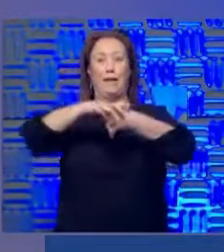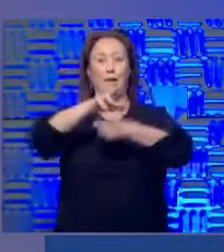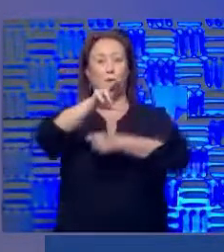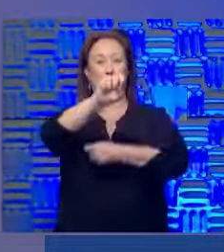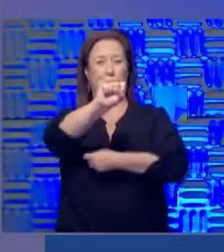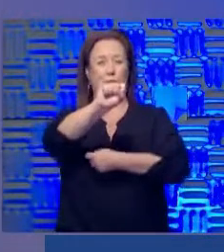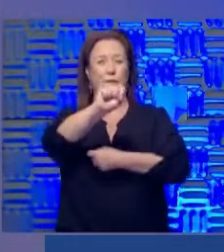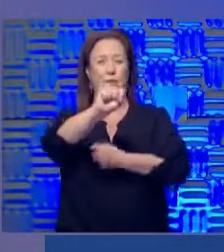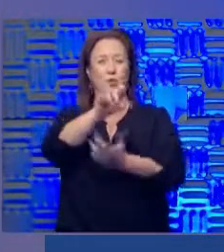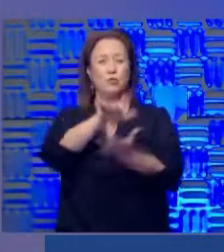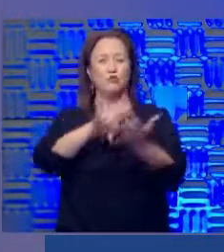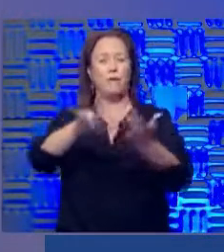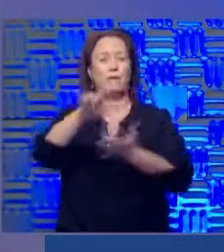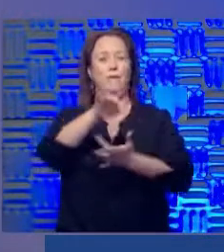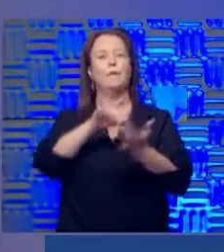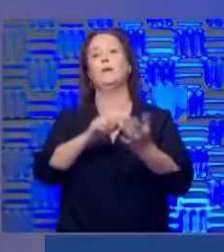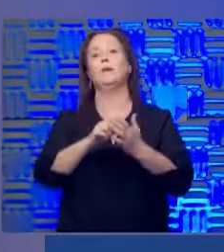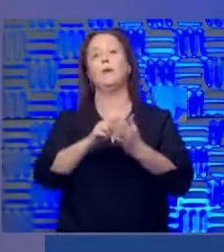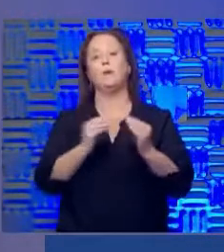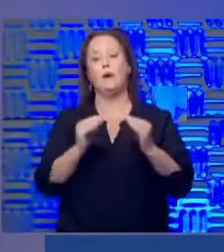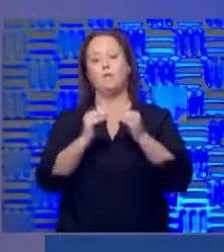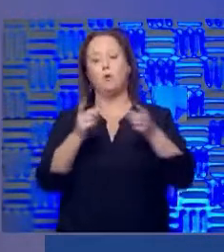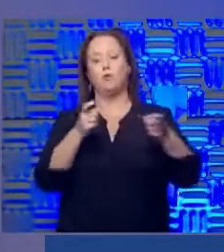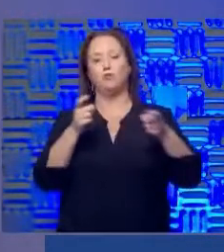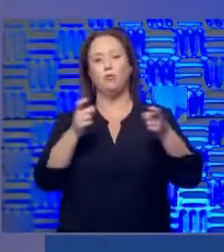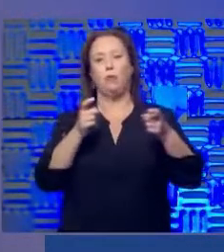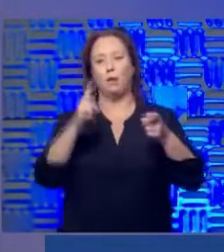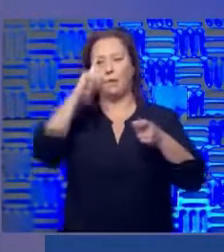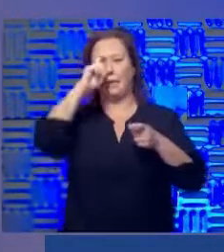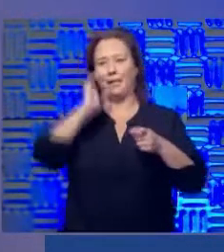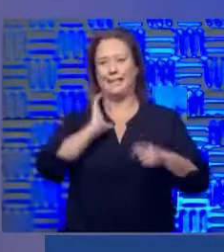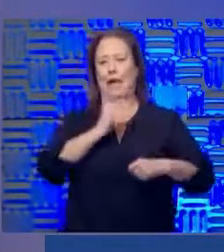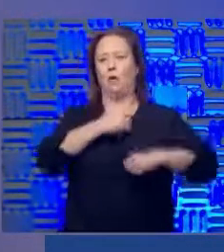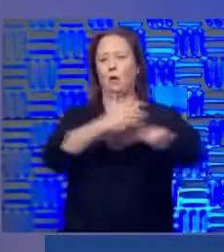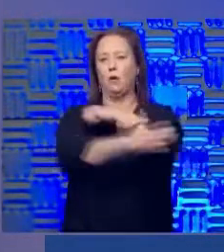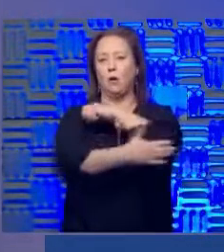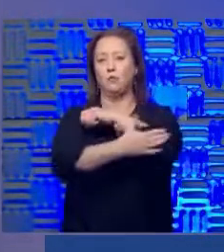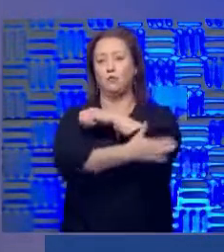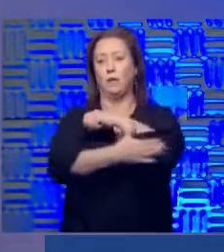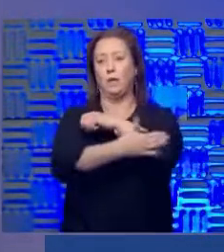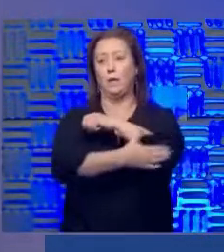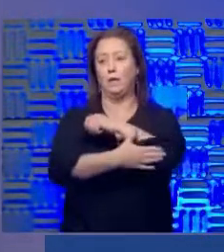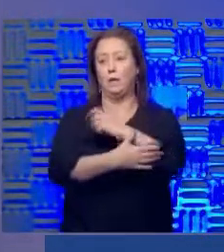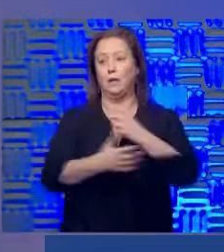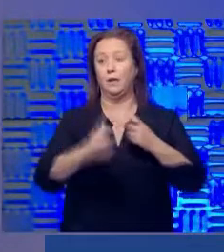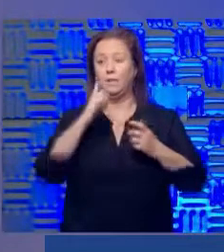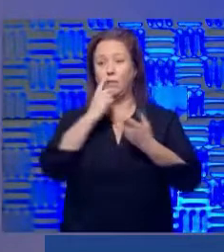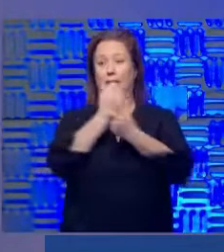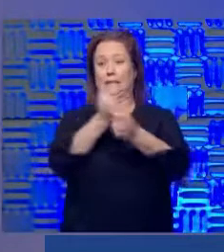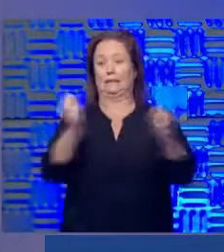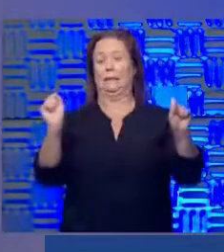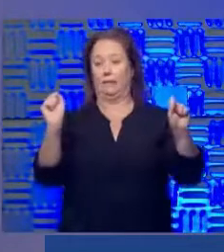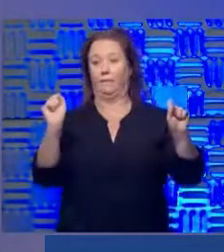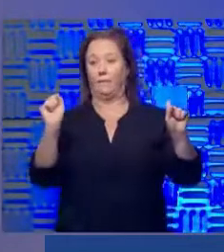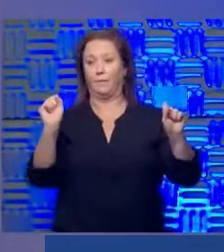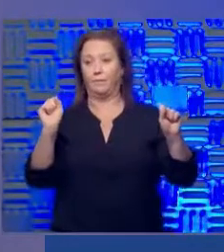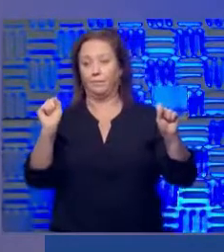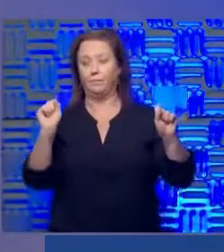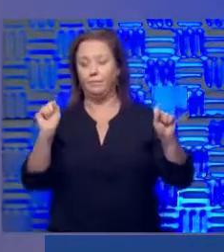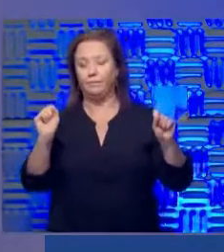travel. We do have a little bit more control over that because it's our country as far as being safe and things of that